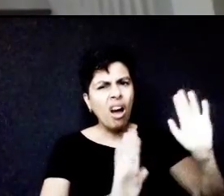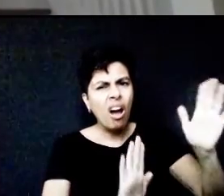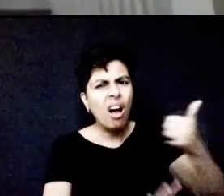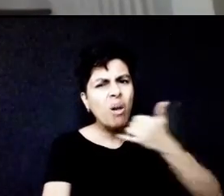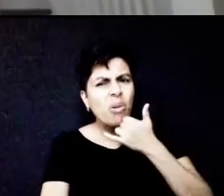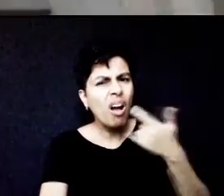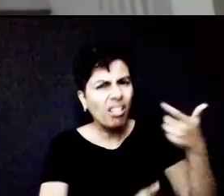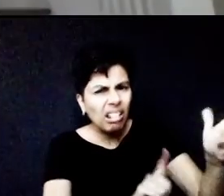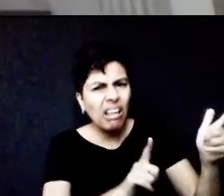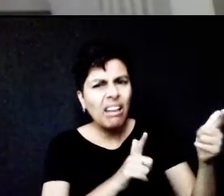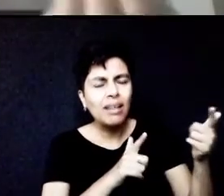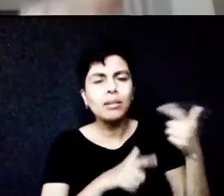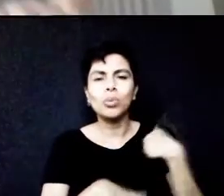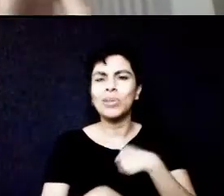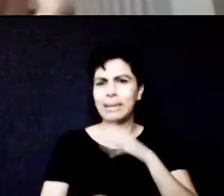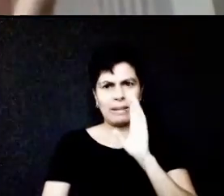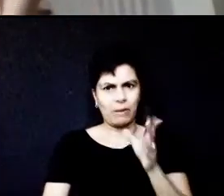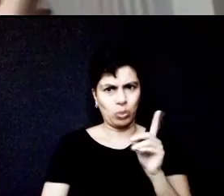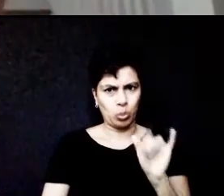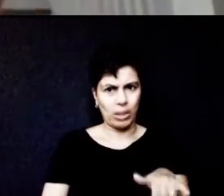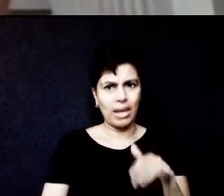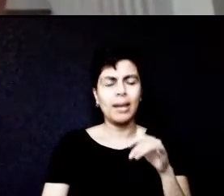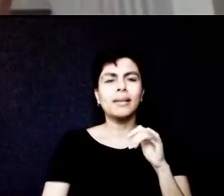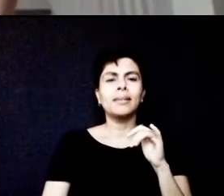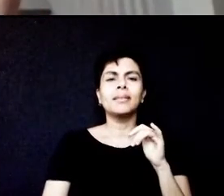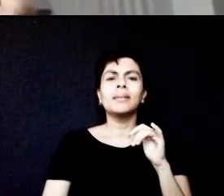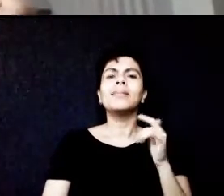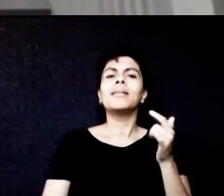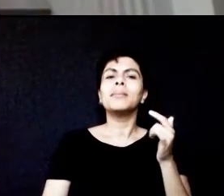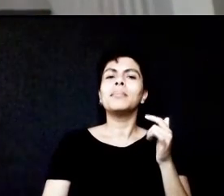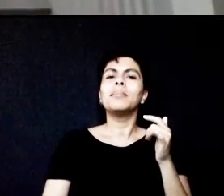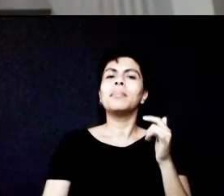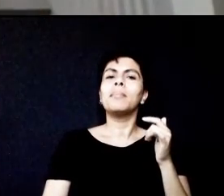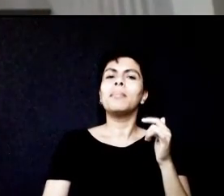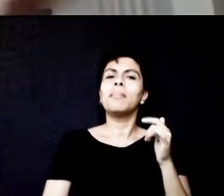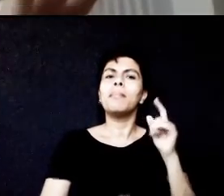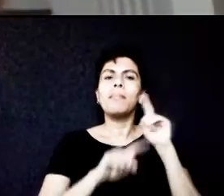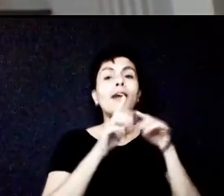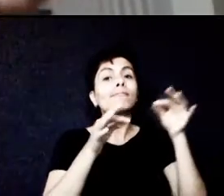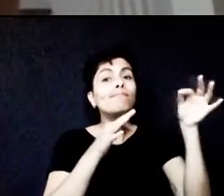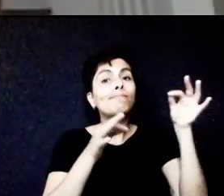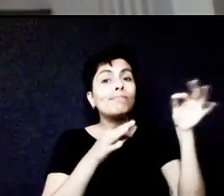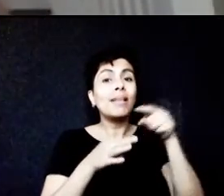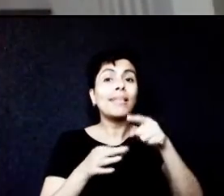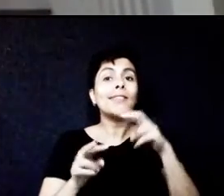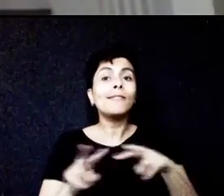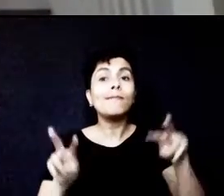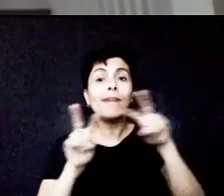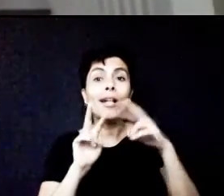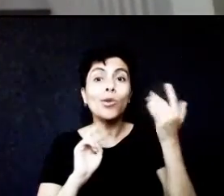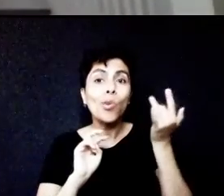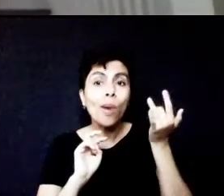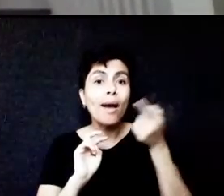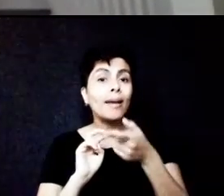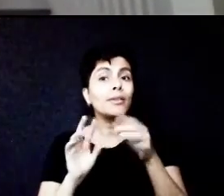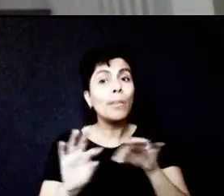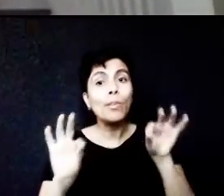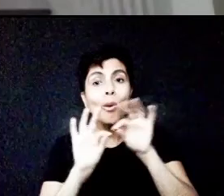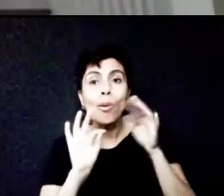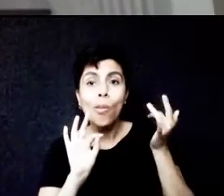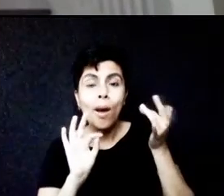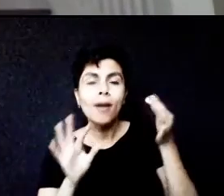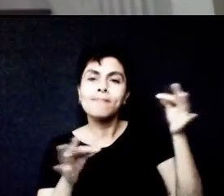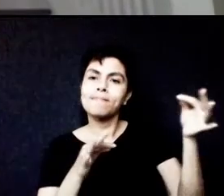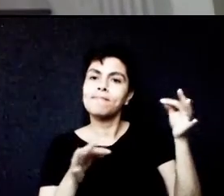no, like you are wrong. It's more that this is how we see the value, and then this is a way that we